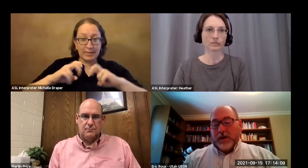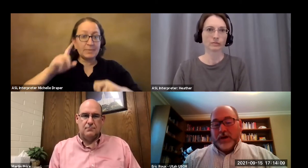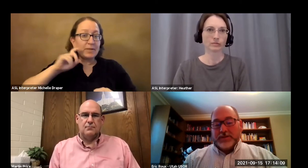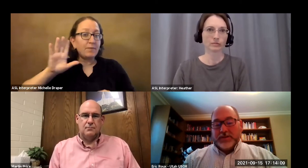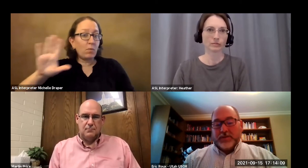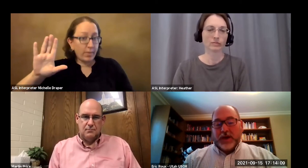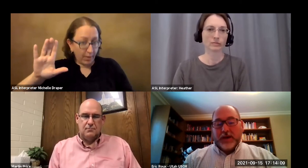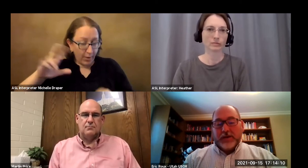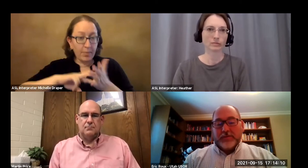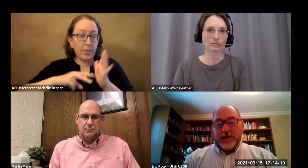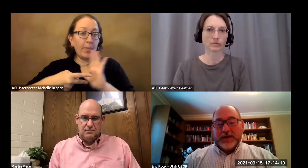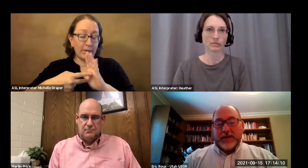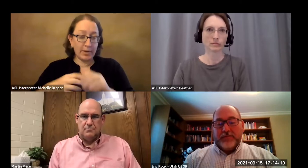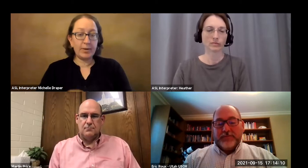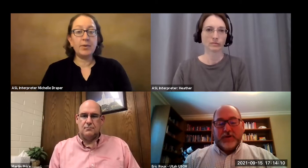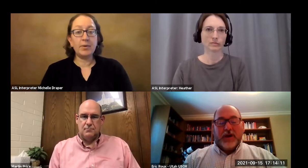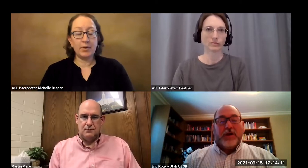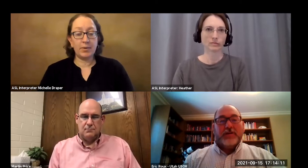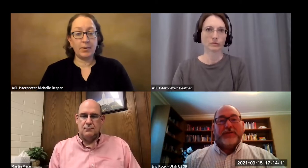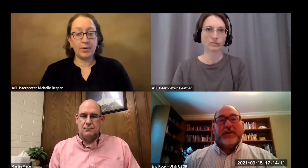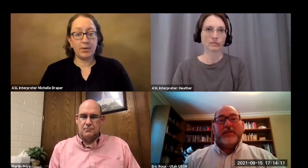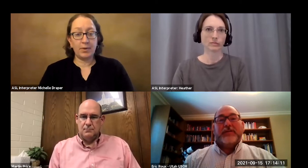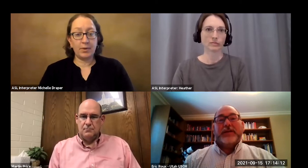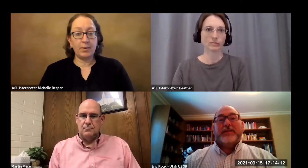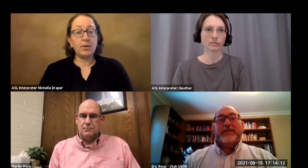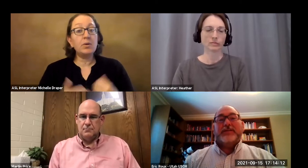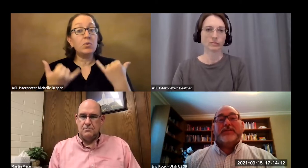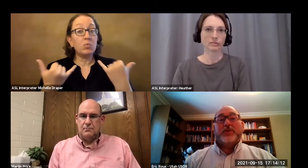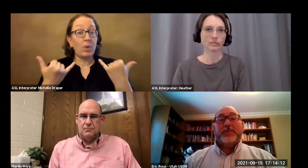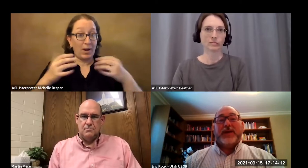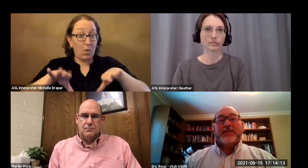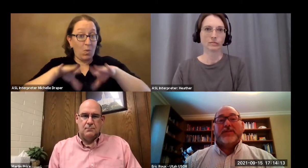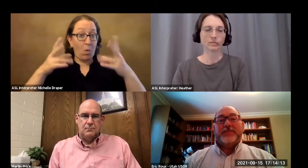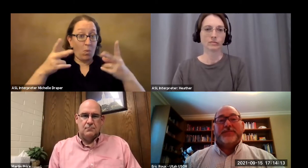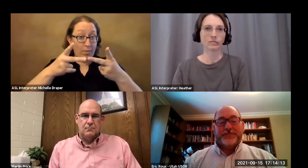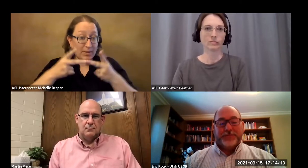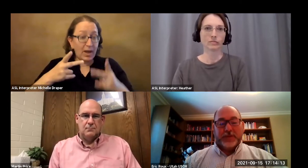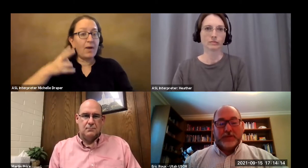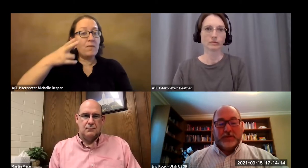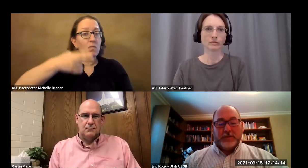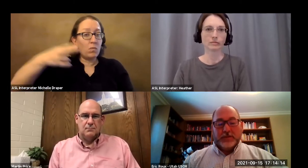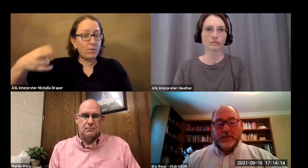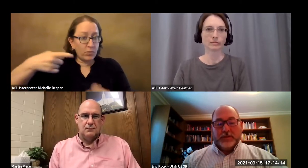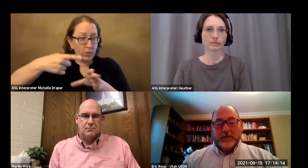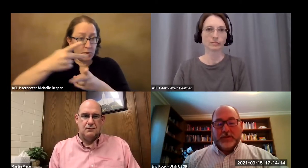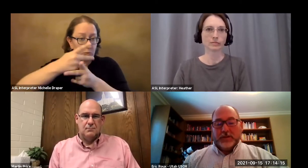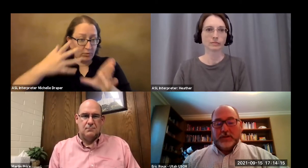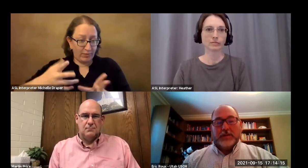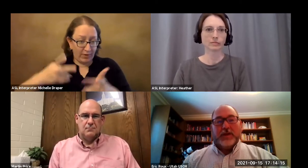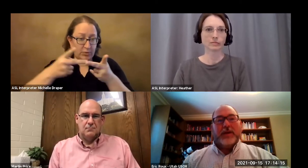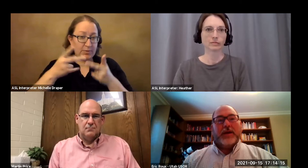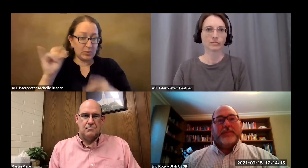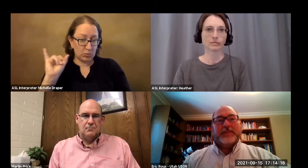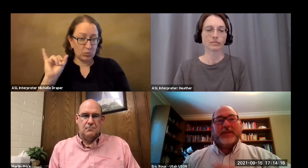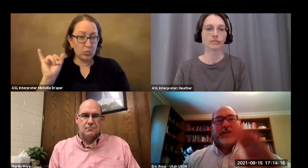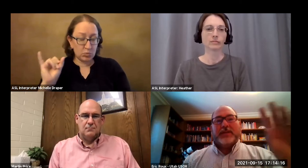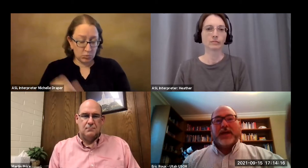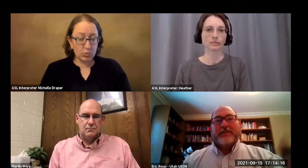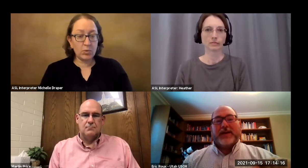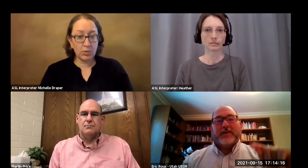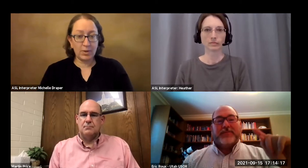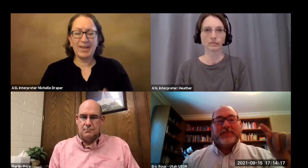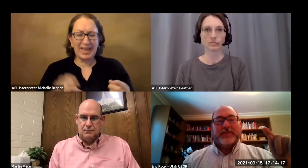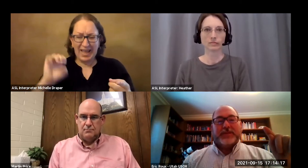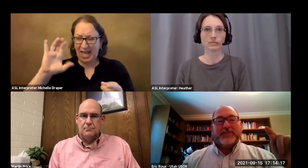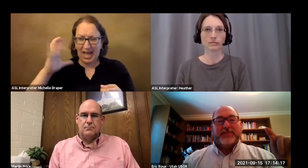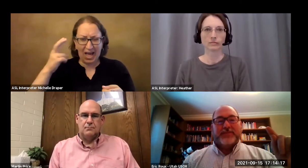We are also hiring right now for a hard of hearing supervisor. I'm still getting a lot